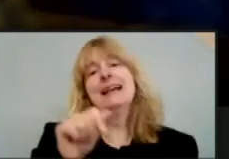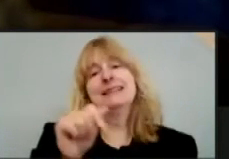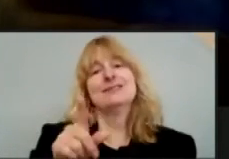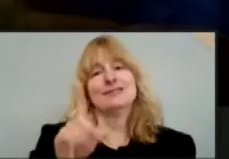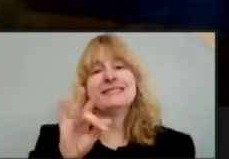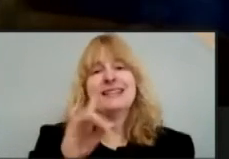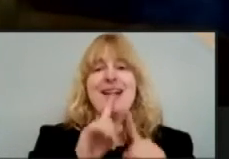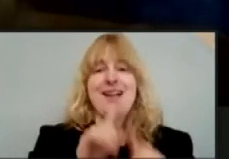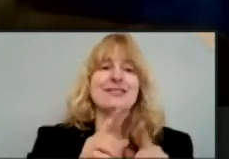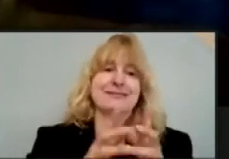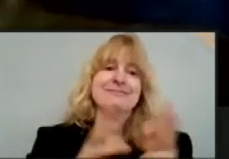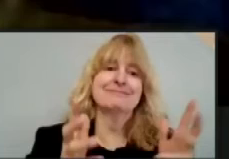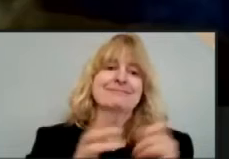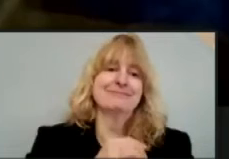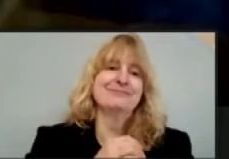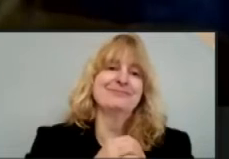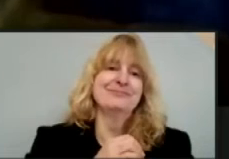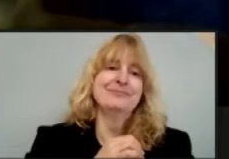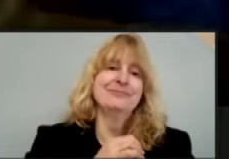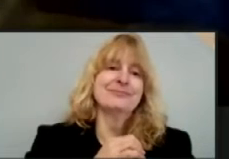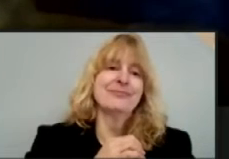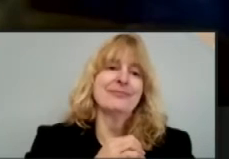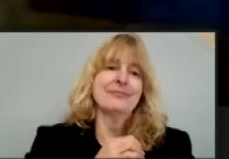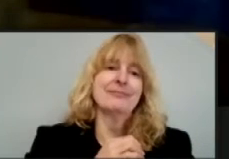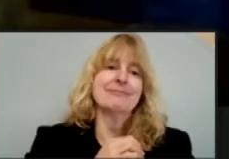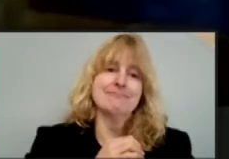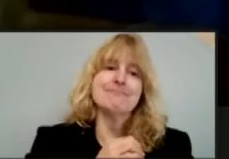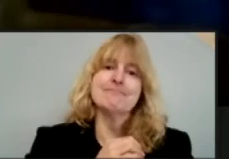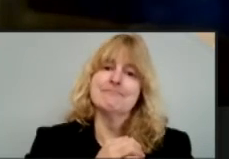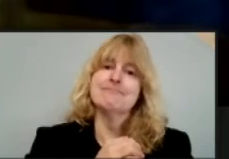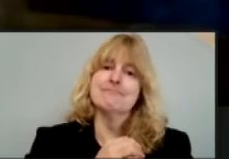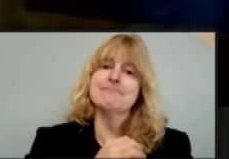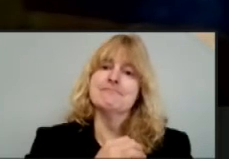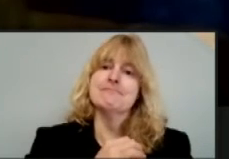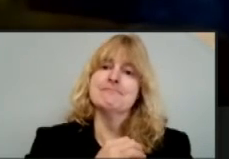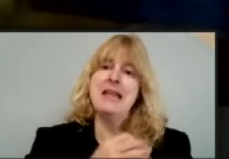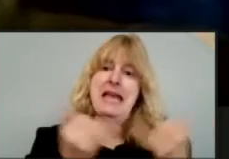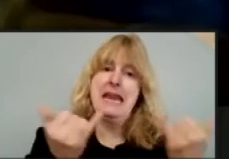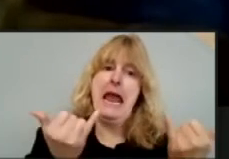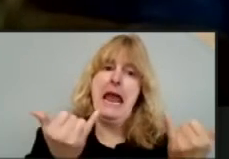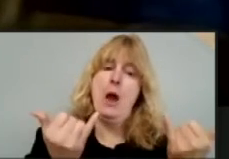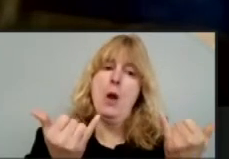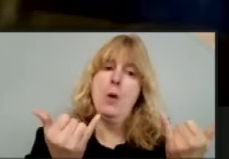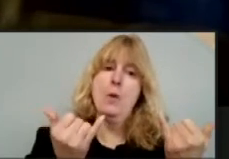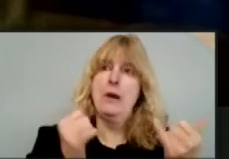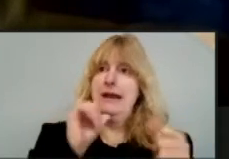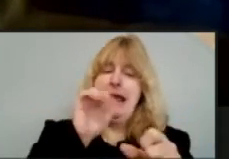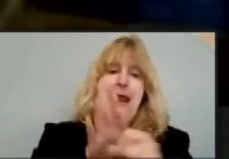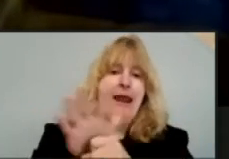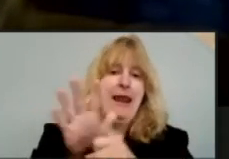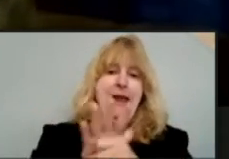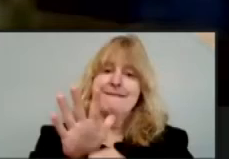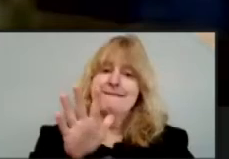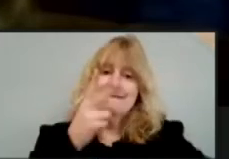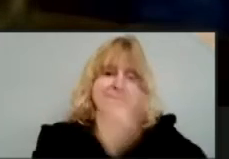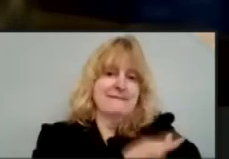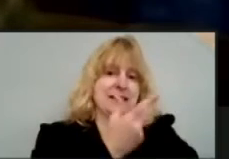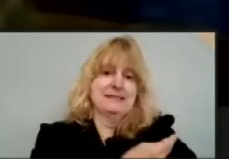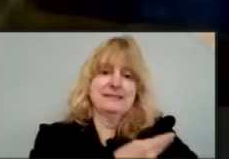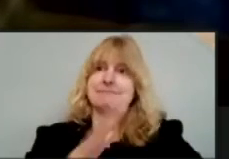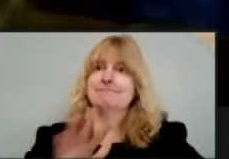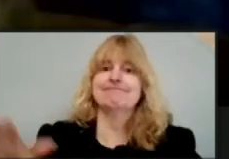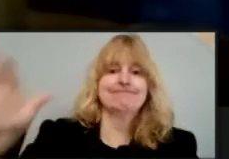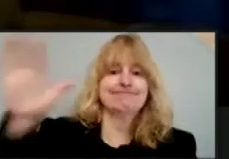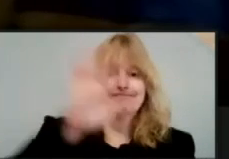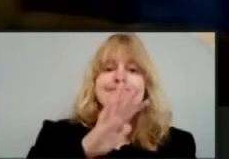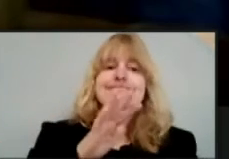that right now, you know, there is not enough vaccines,